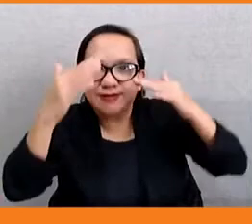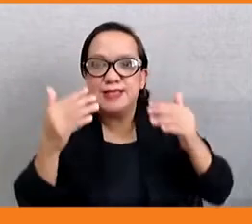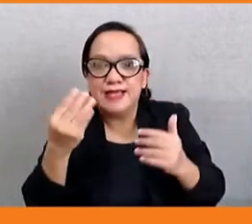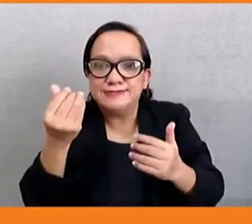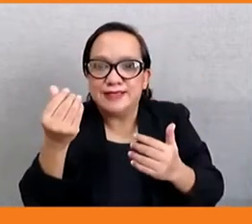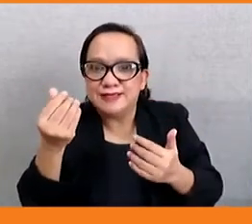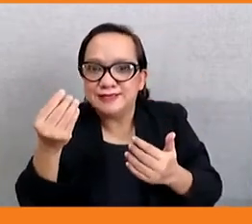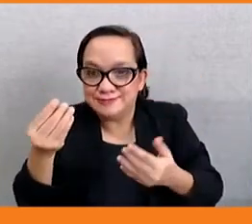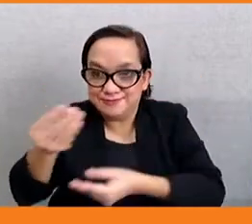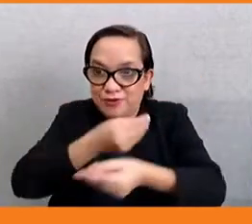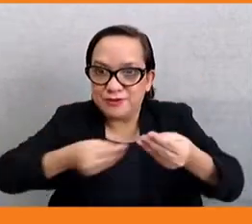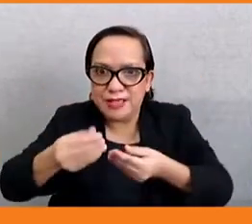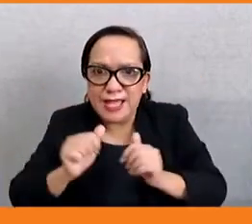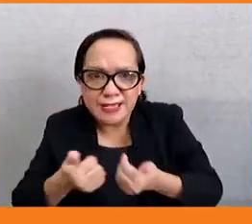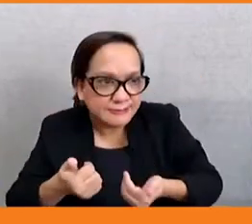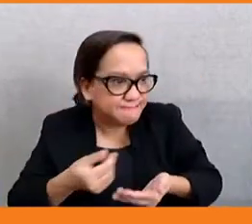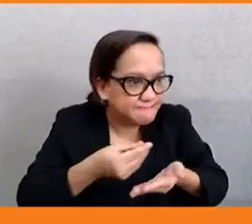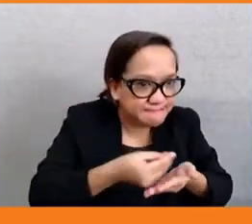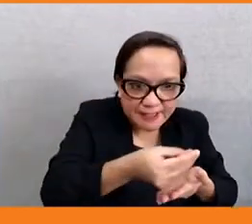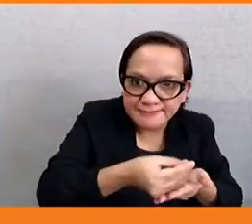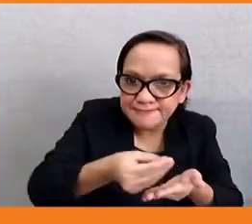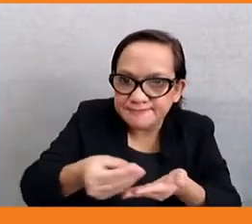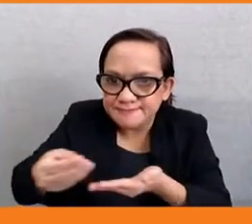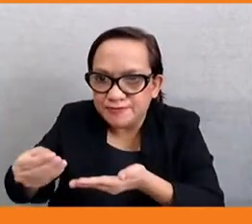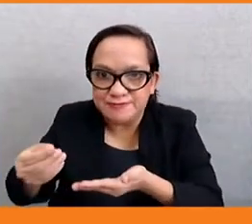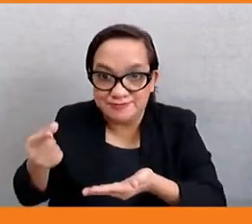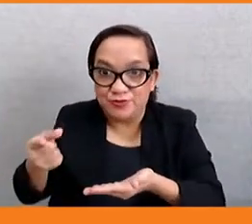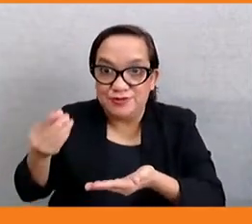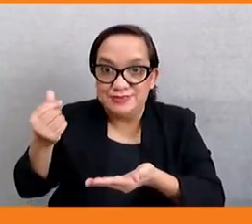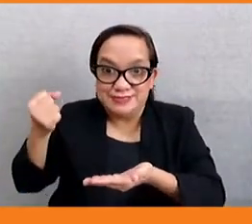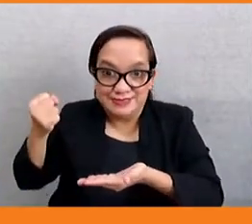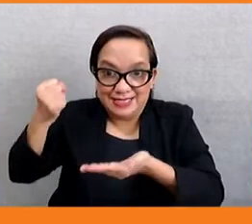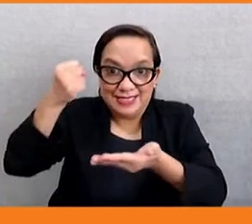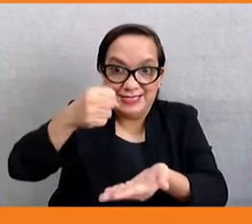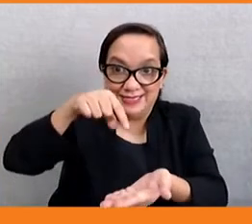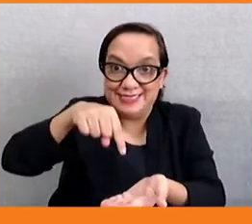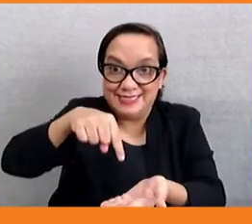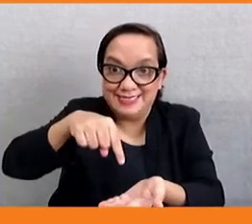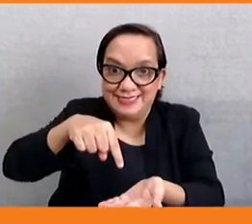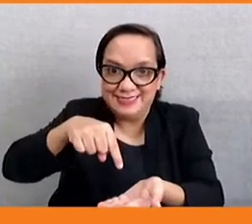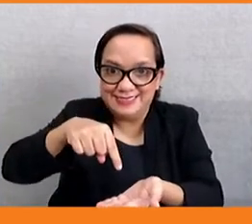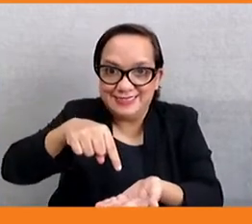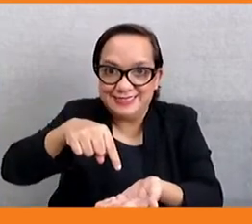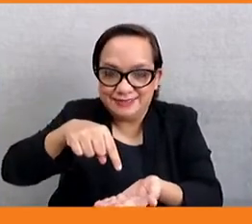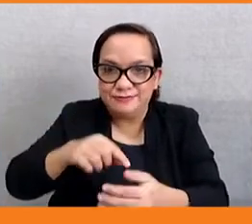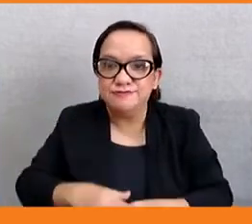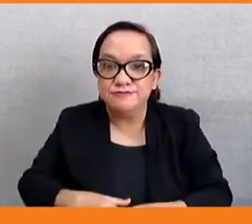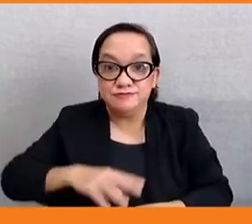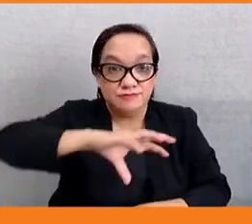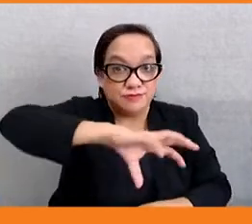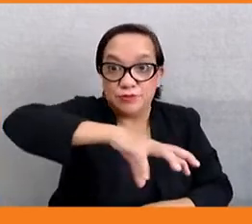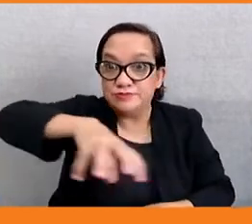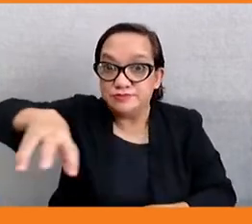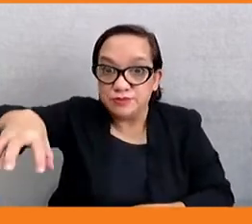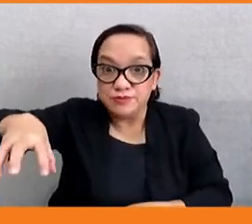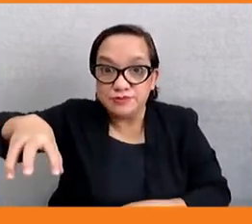even grant money provided by donor countries and philanthropies. And by